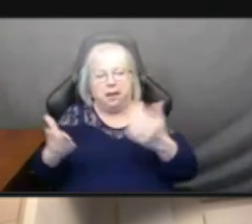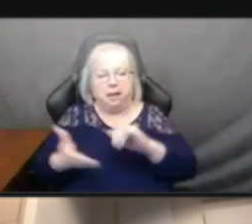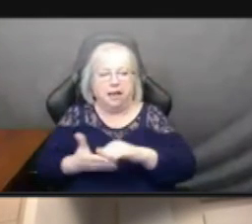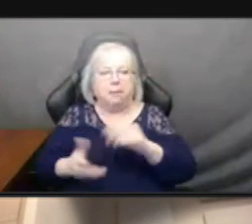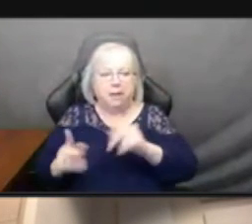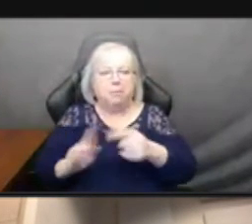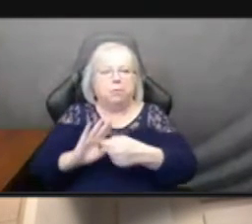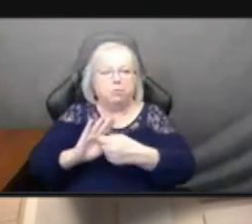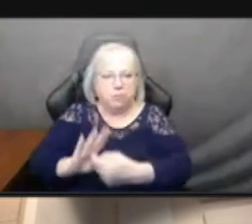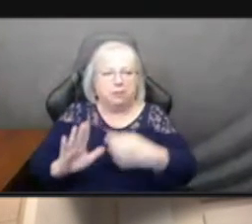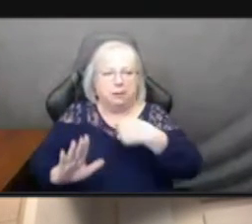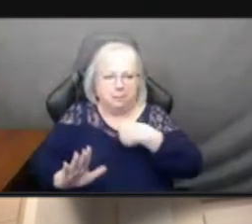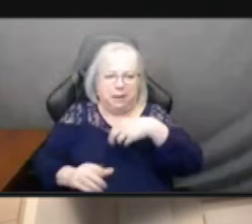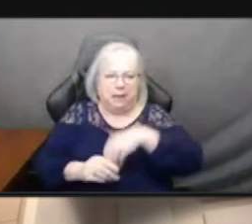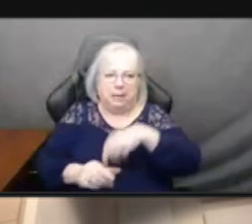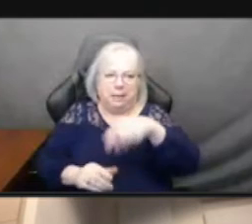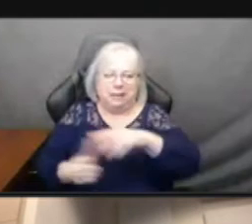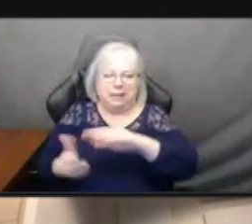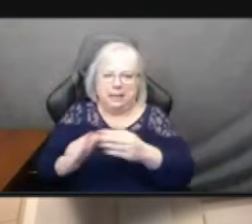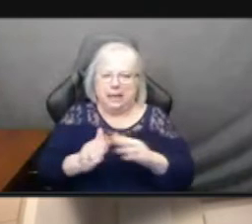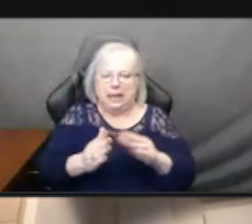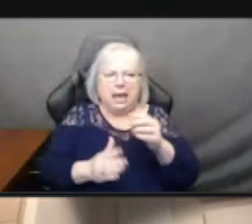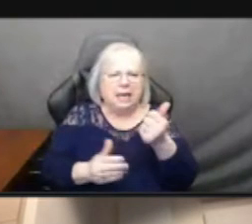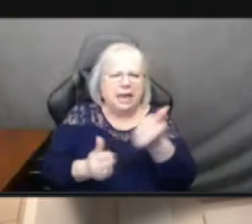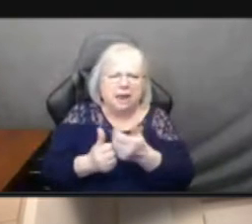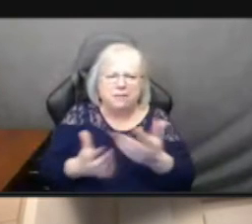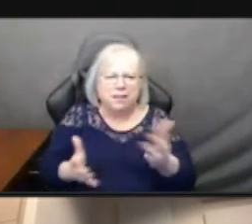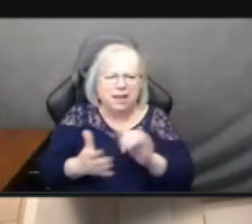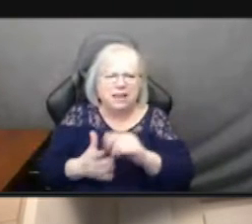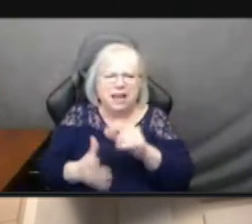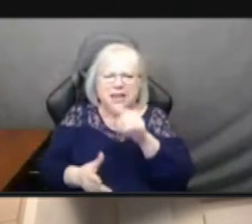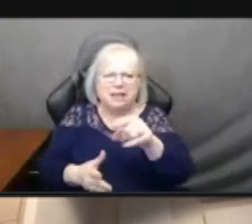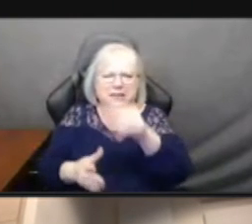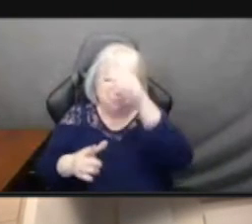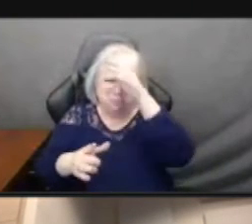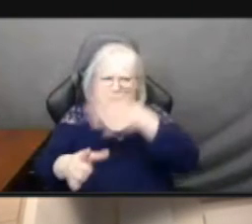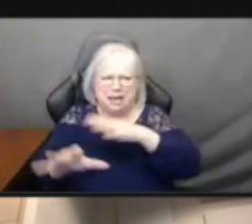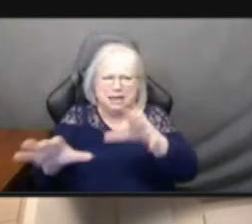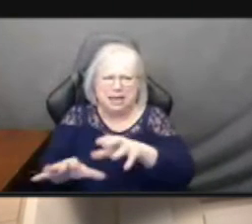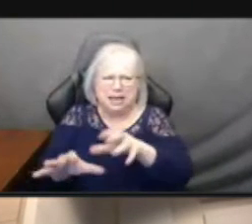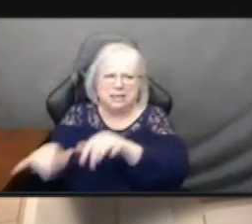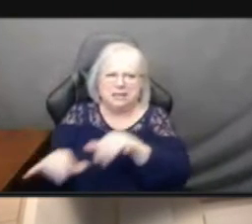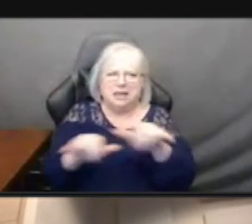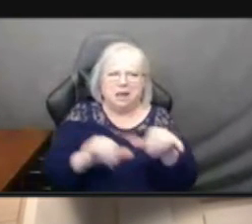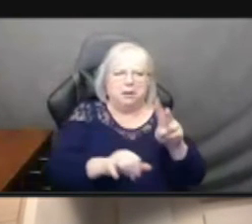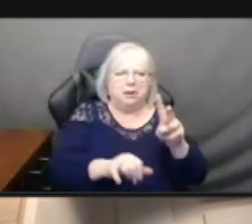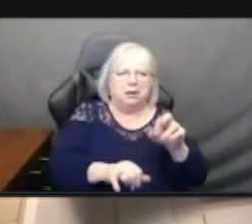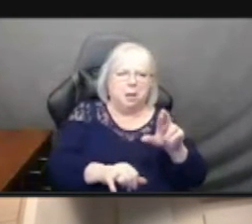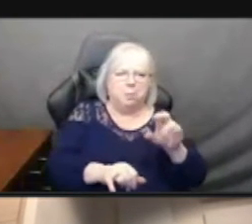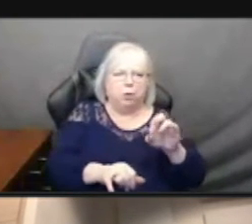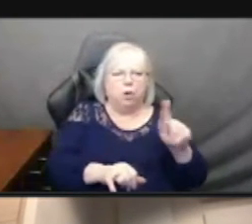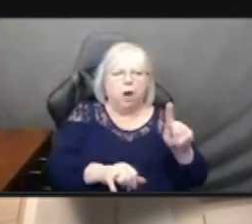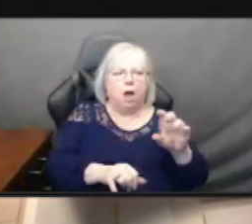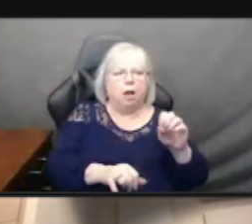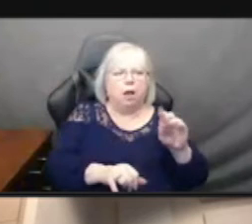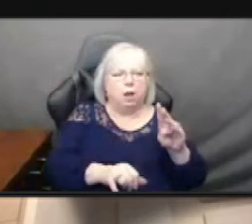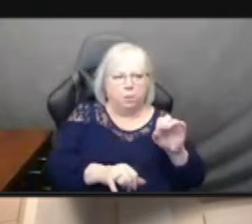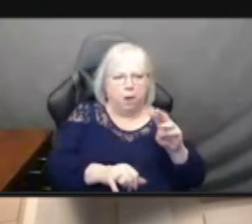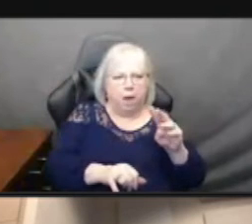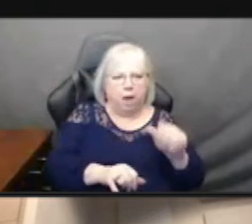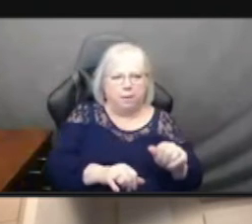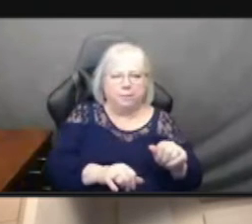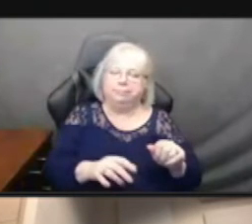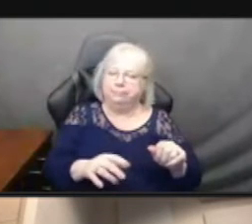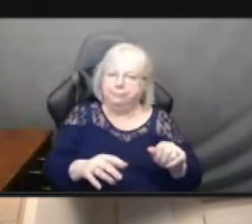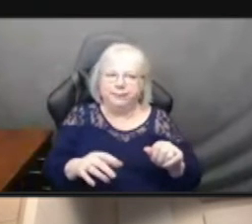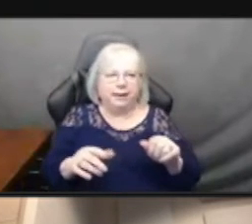this man does is just like Barack Obama. Everything he did, a certain group of people